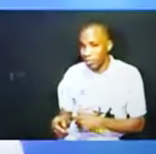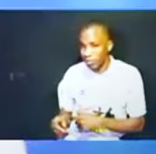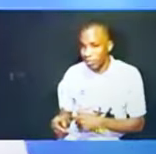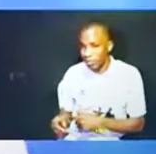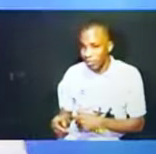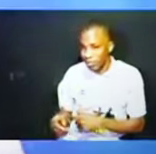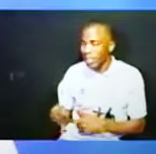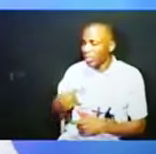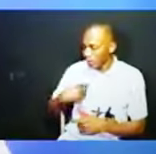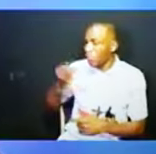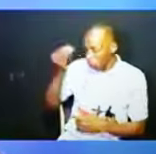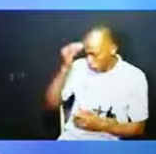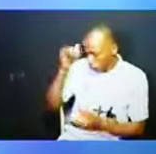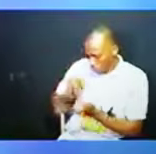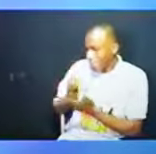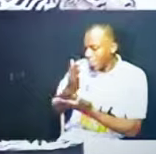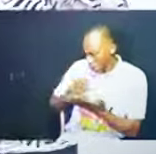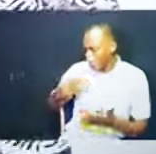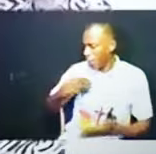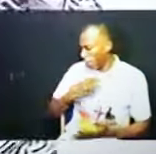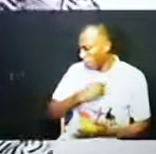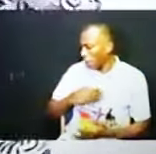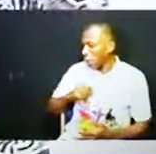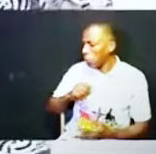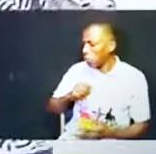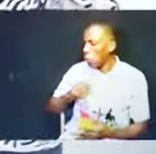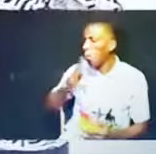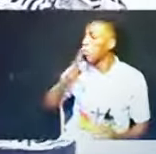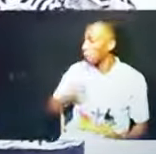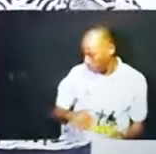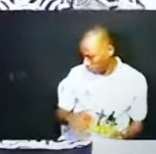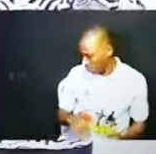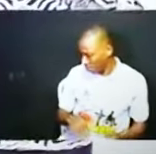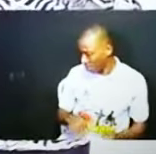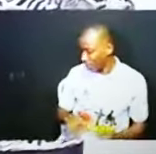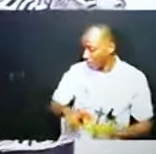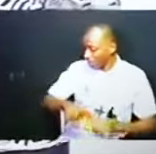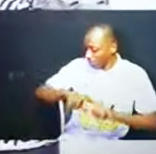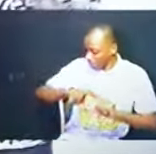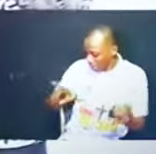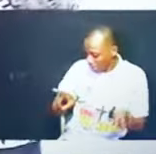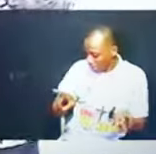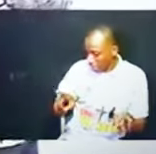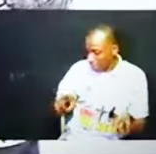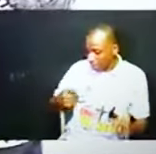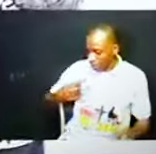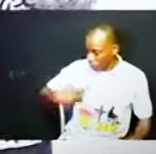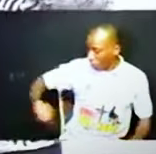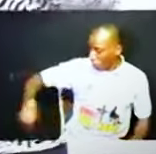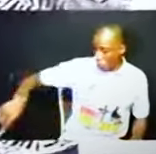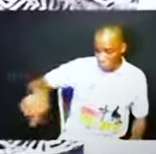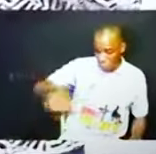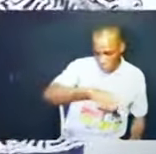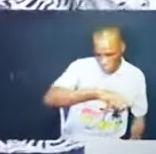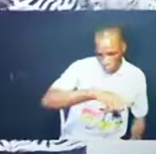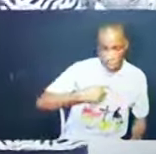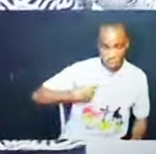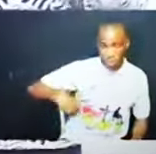members are not good. But you, we are all looking up to